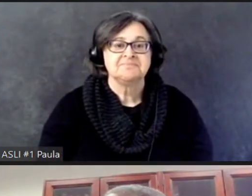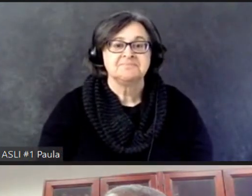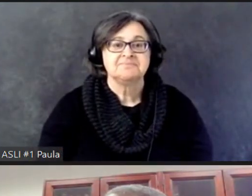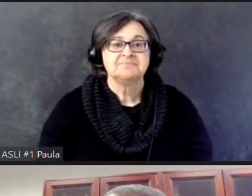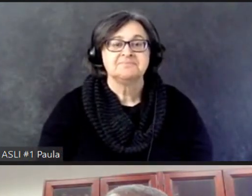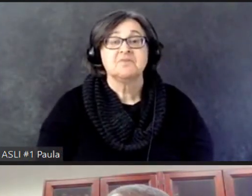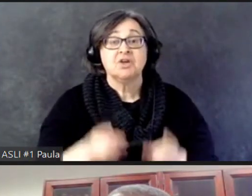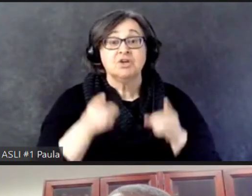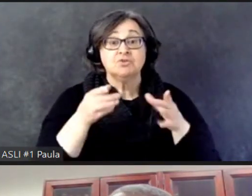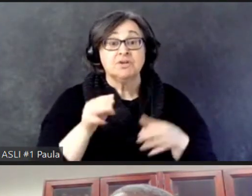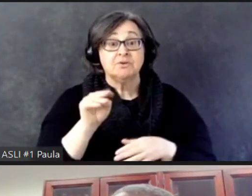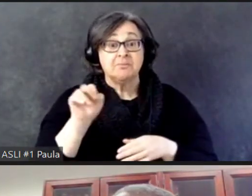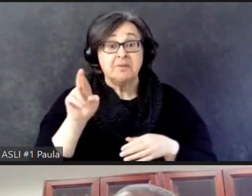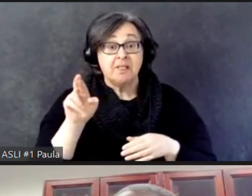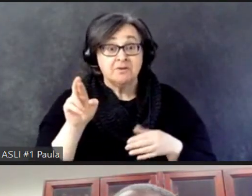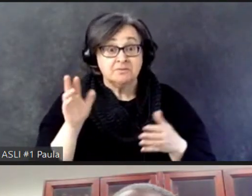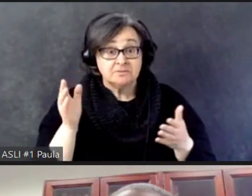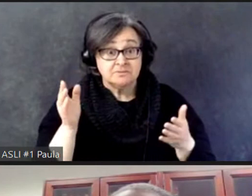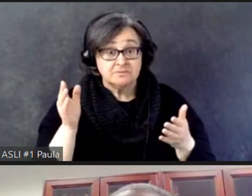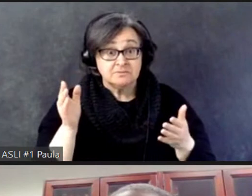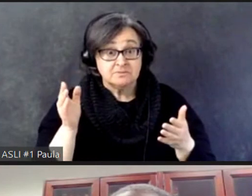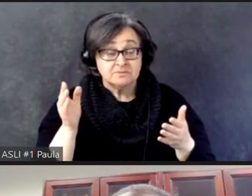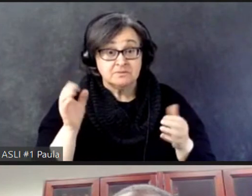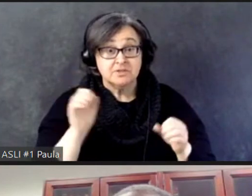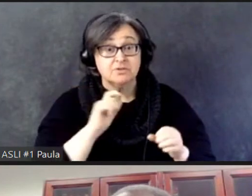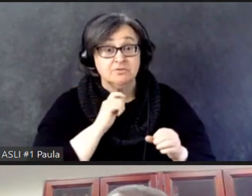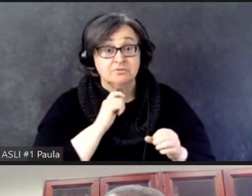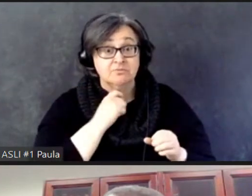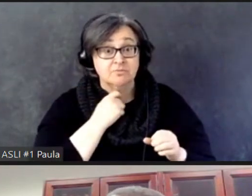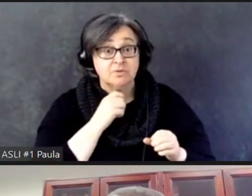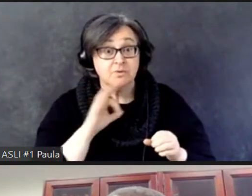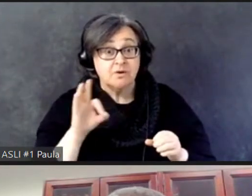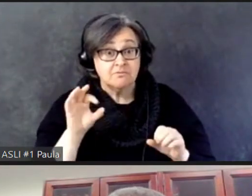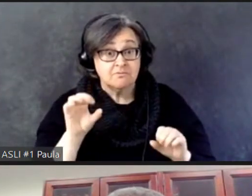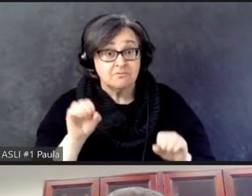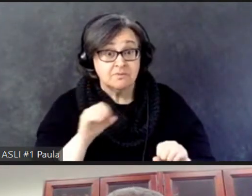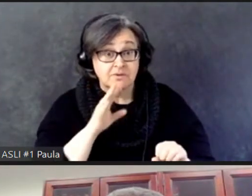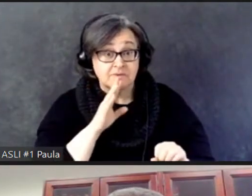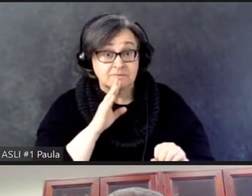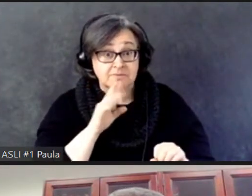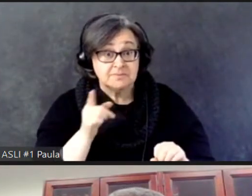Director Miller, could you unmute, I think?